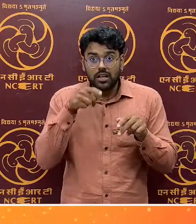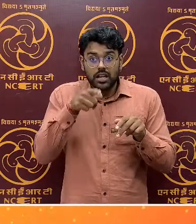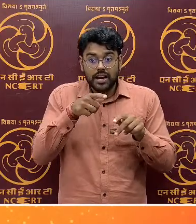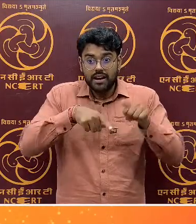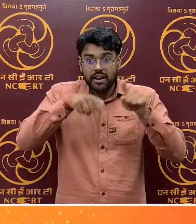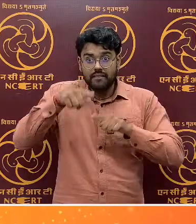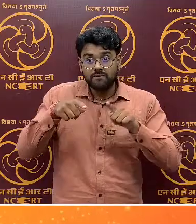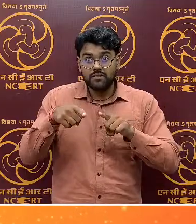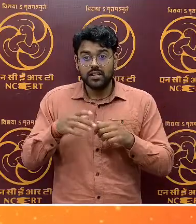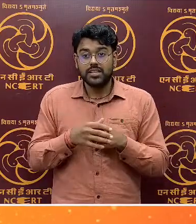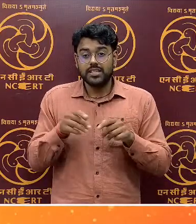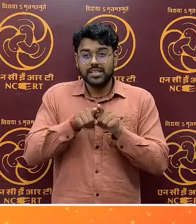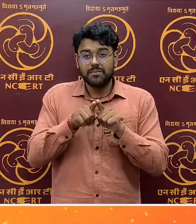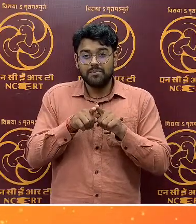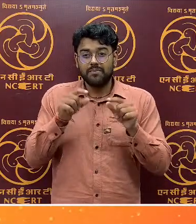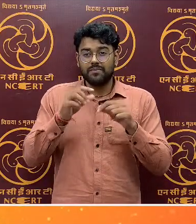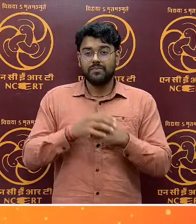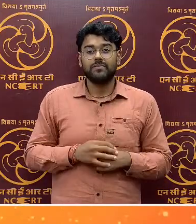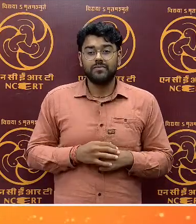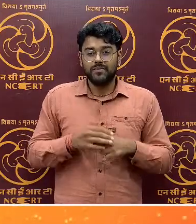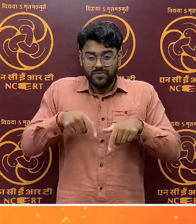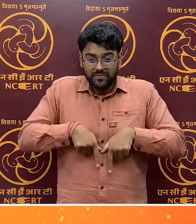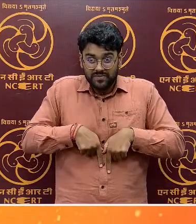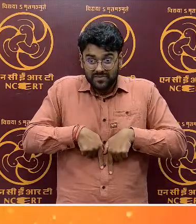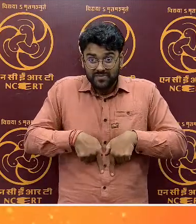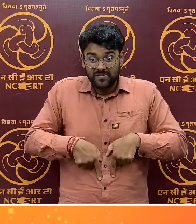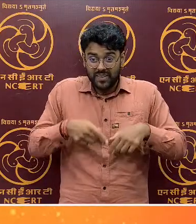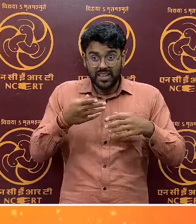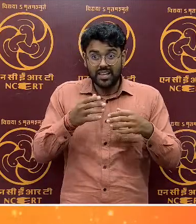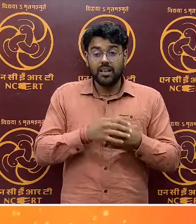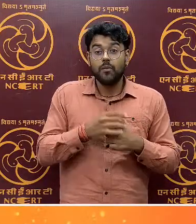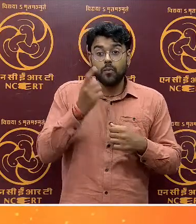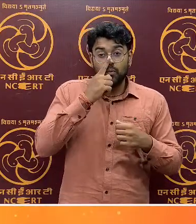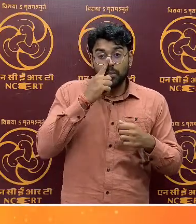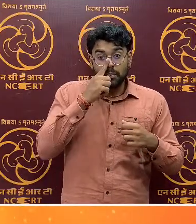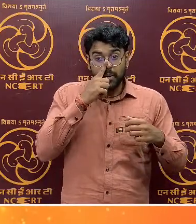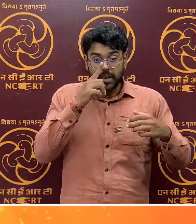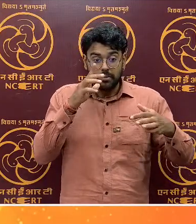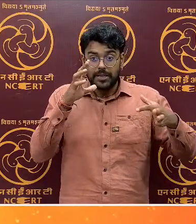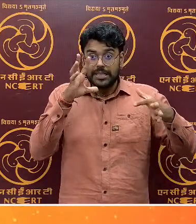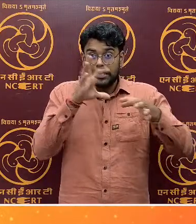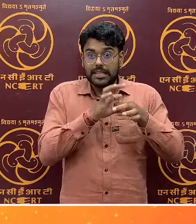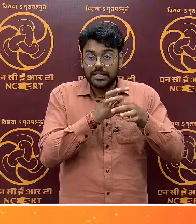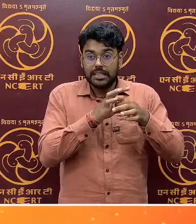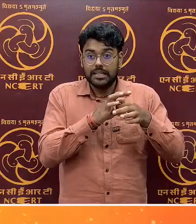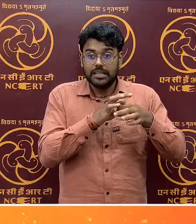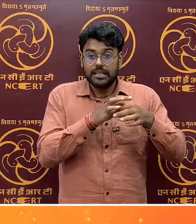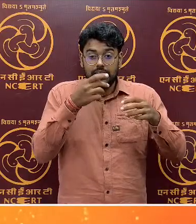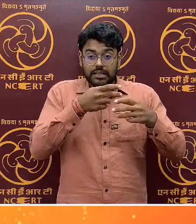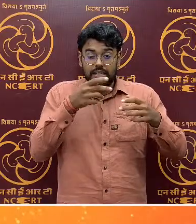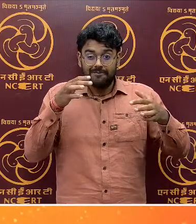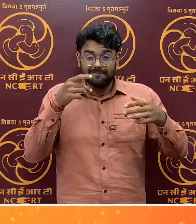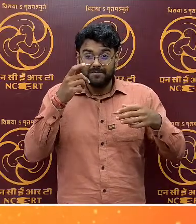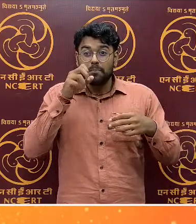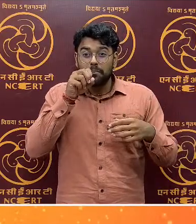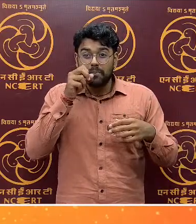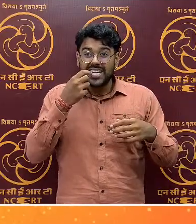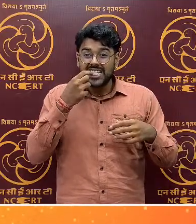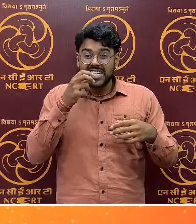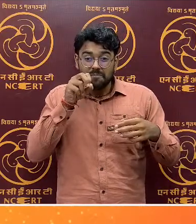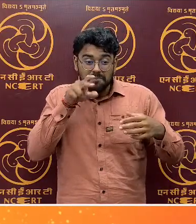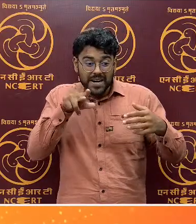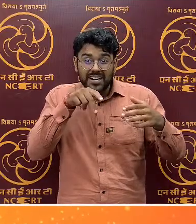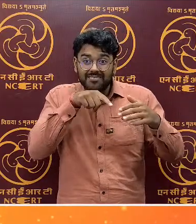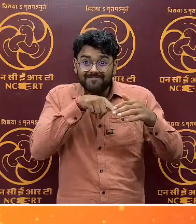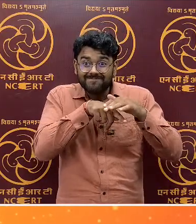deferens. So this is a tube-like structure that goes into the bladder. With the help of vas deferens, they go into the bladder, and